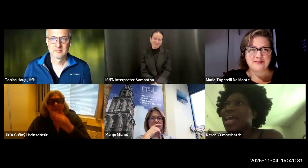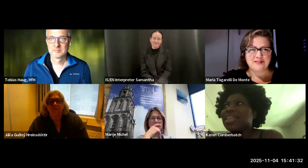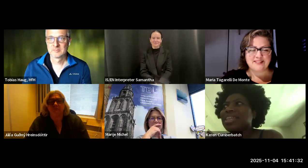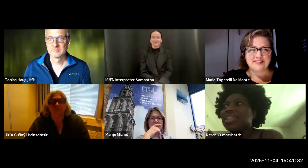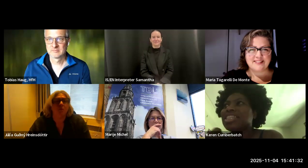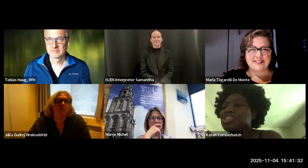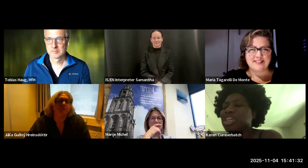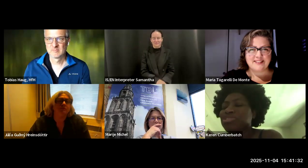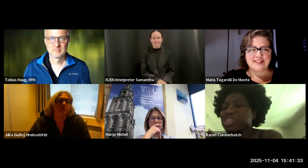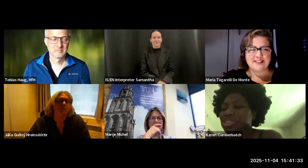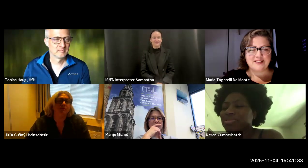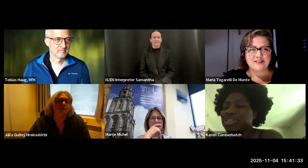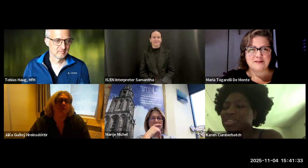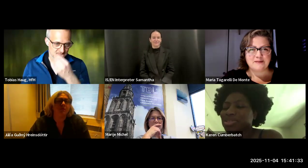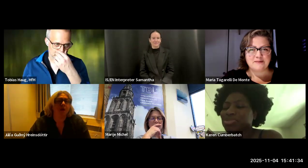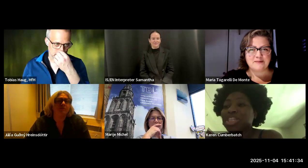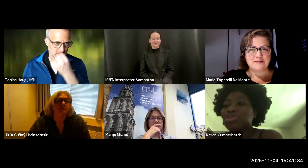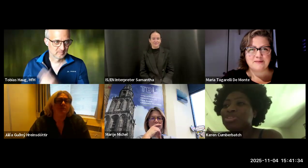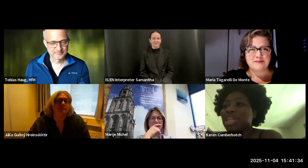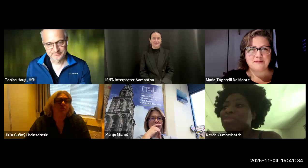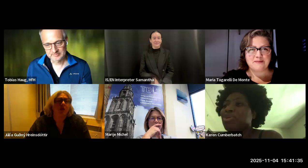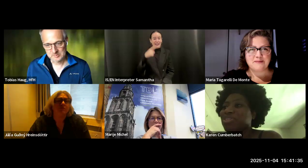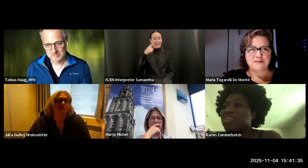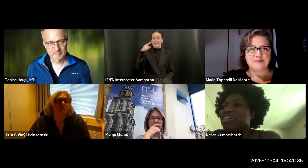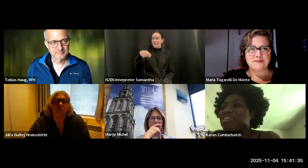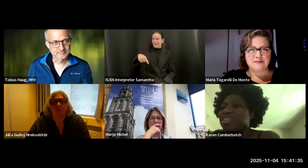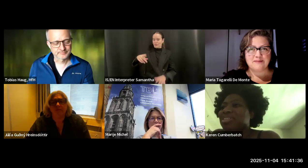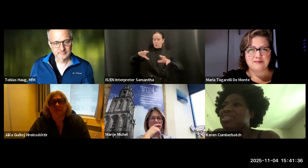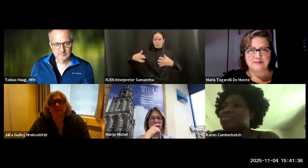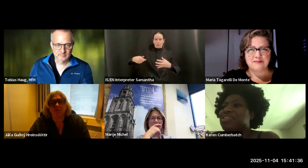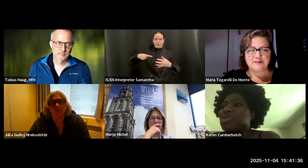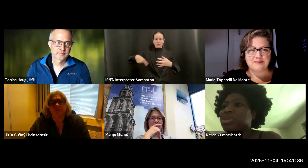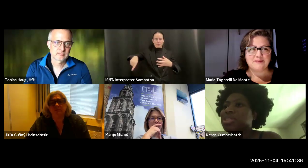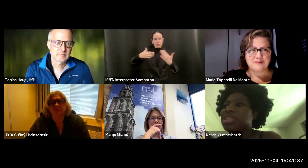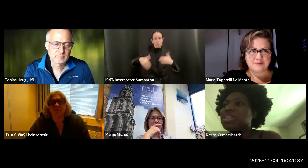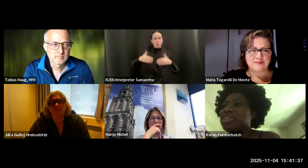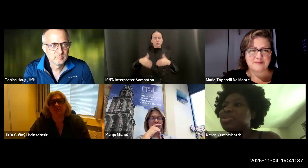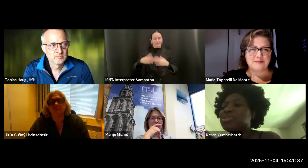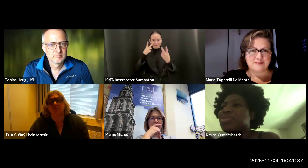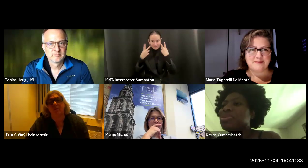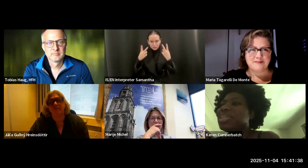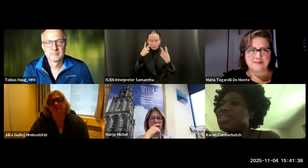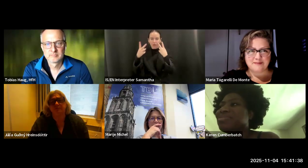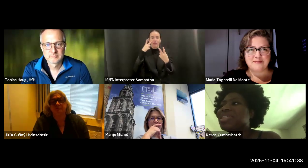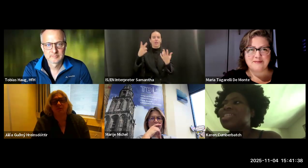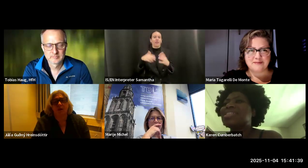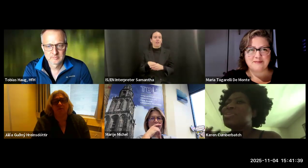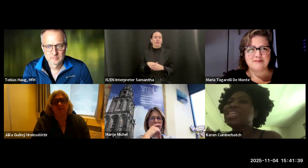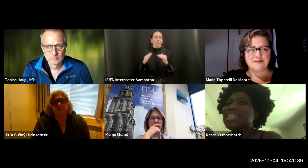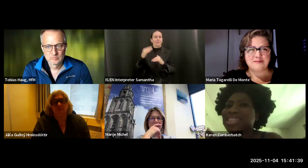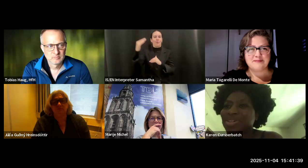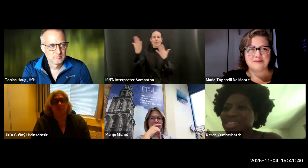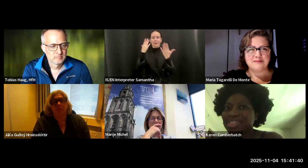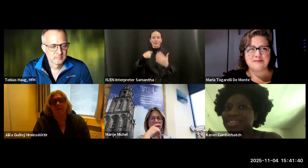because I think this generation of learners really do rely more on the visual learning cues than we did, because